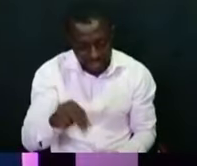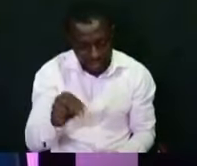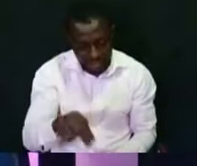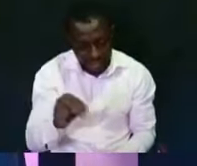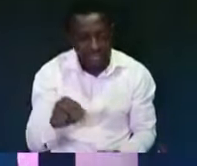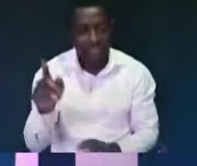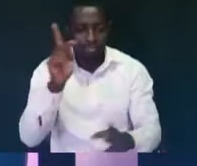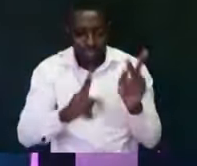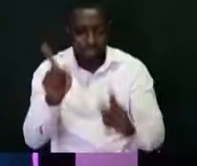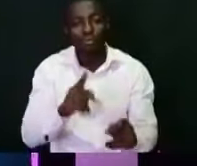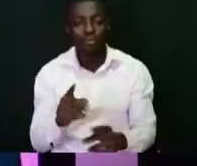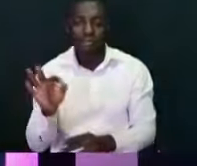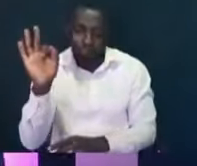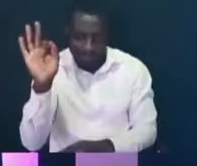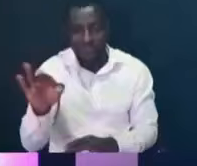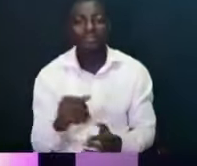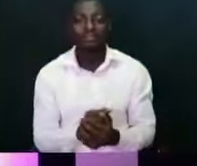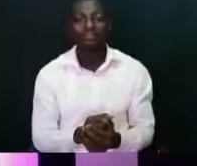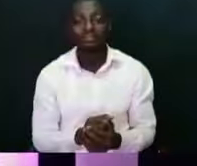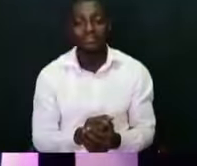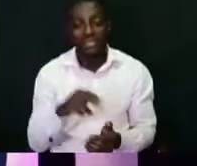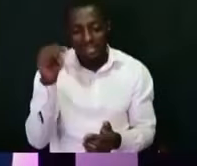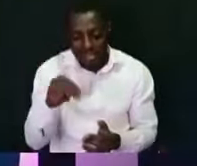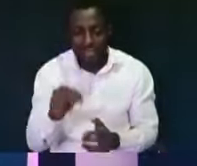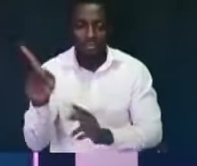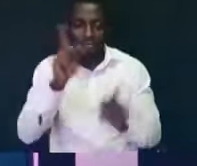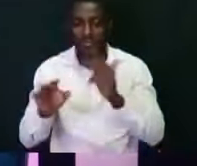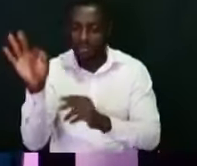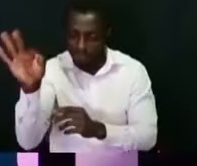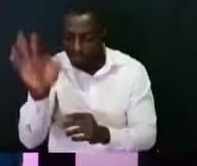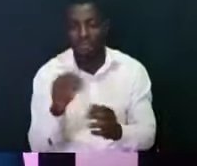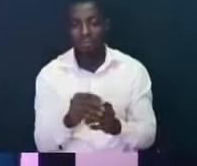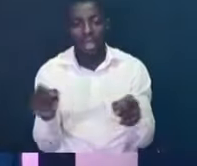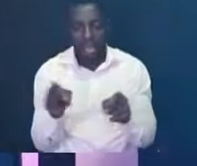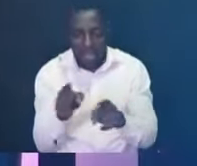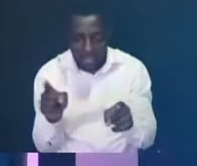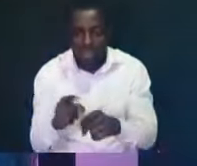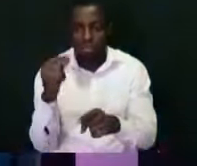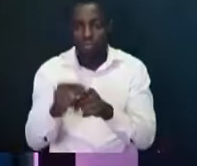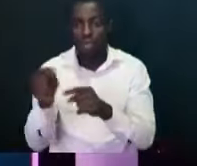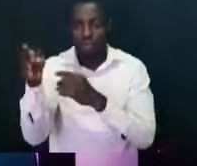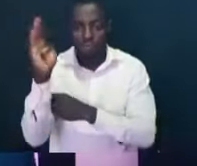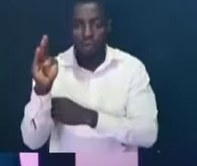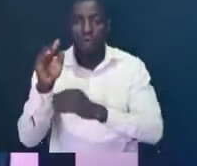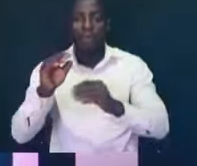no people have to carry it and as we move the word moves and the kingdom